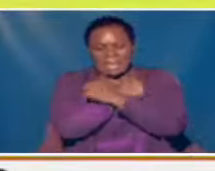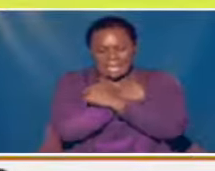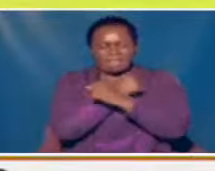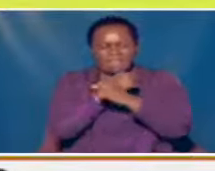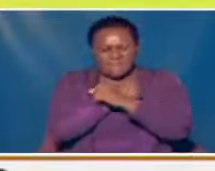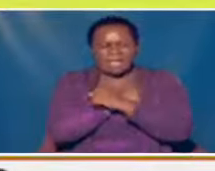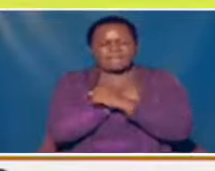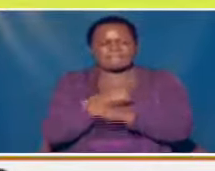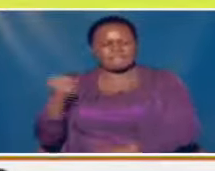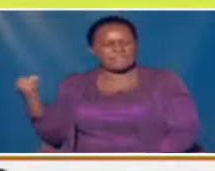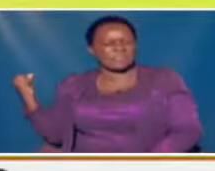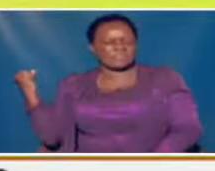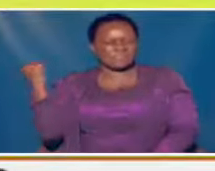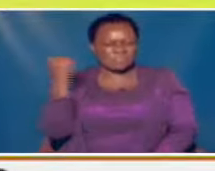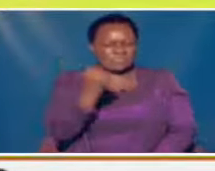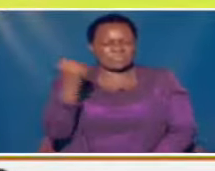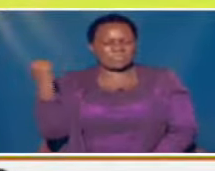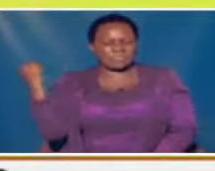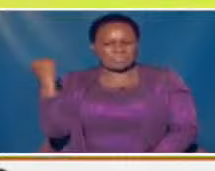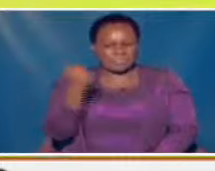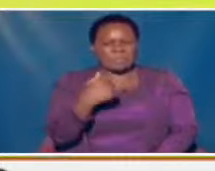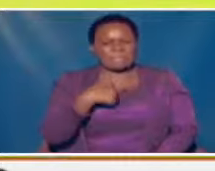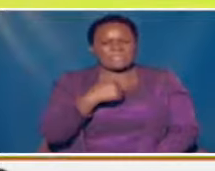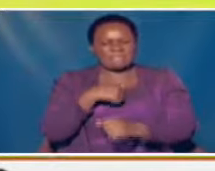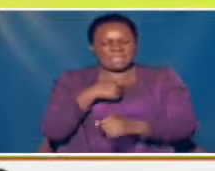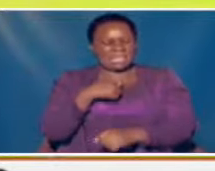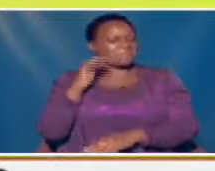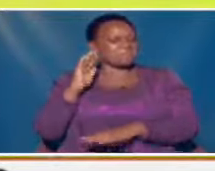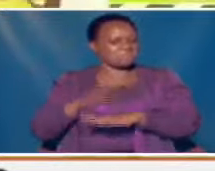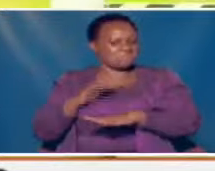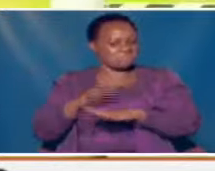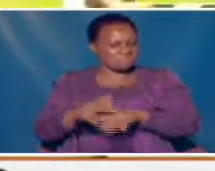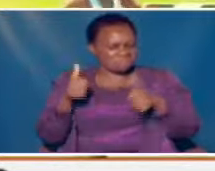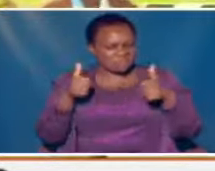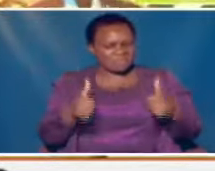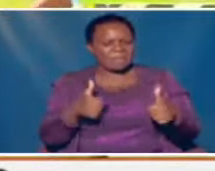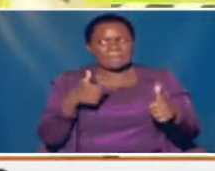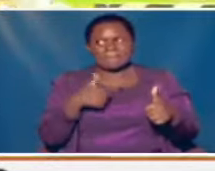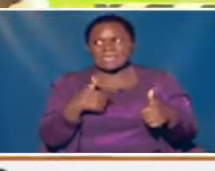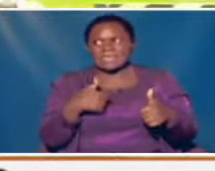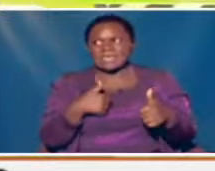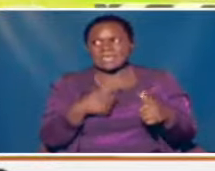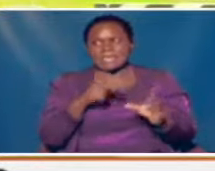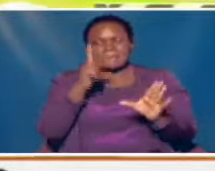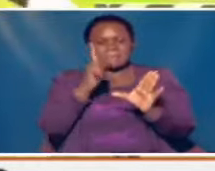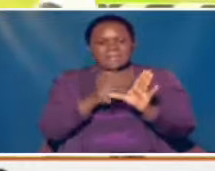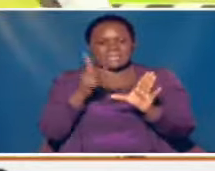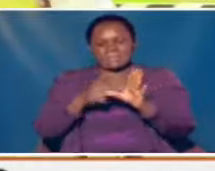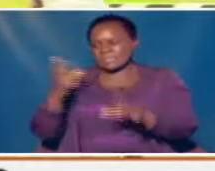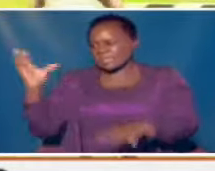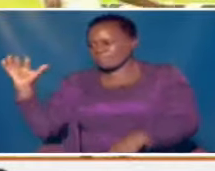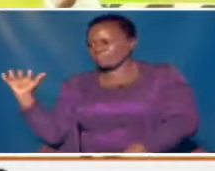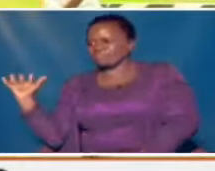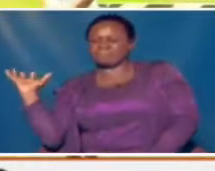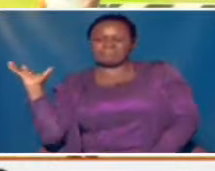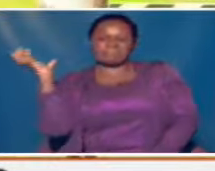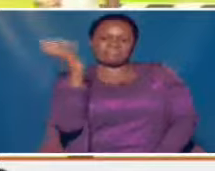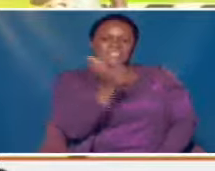love nikirusha javelin. I love na feeling tu I'm good. I've participated in discus.